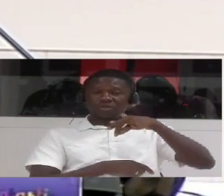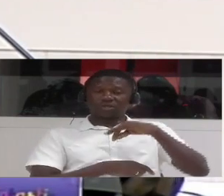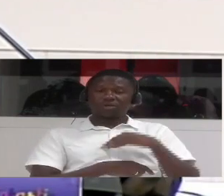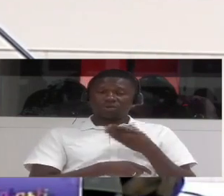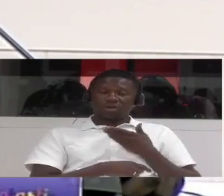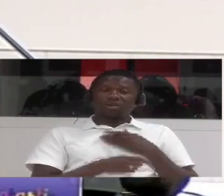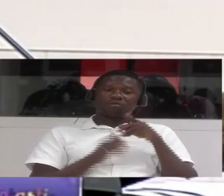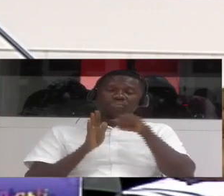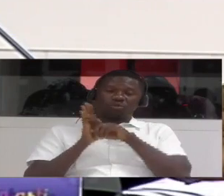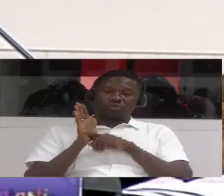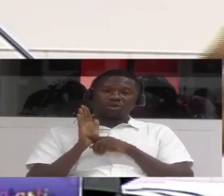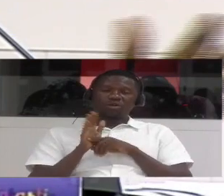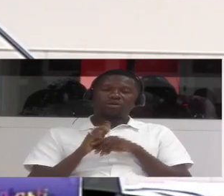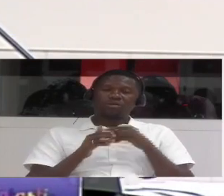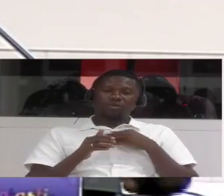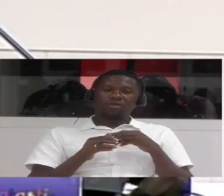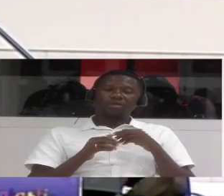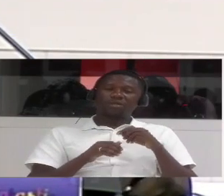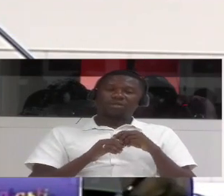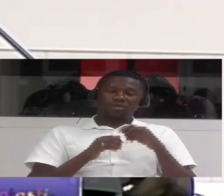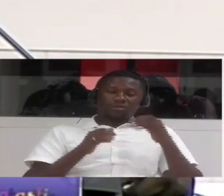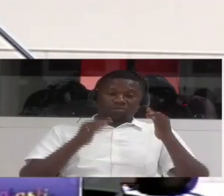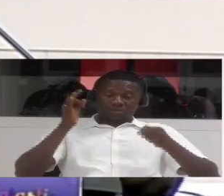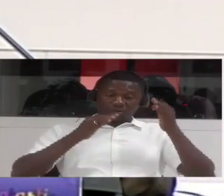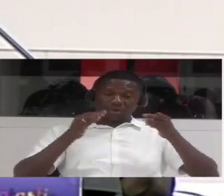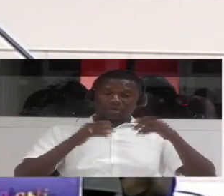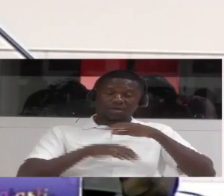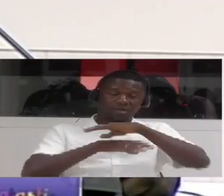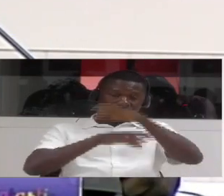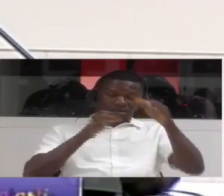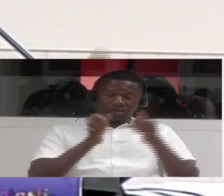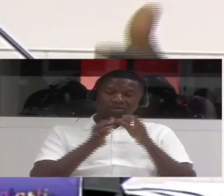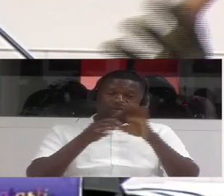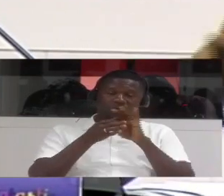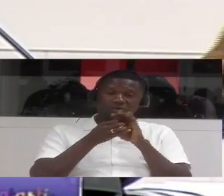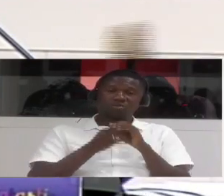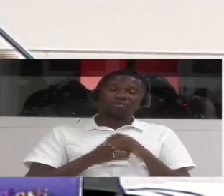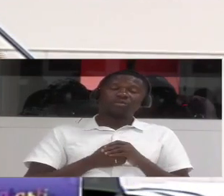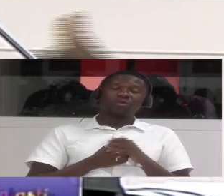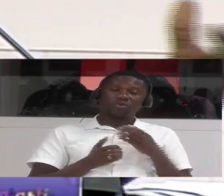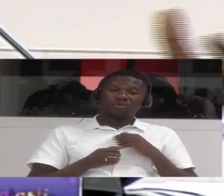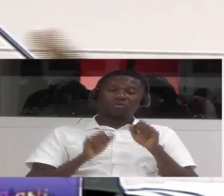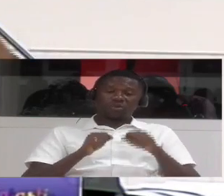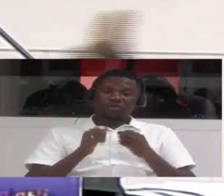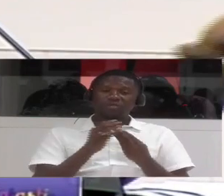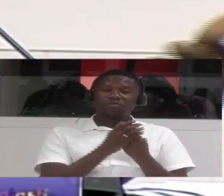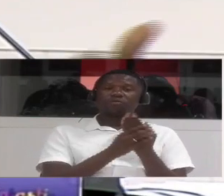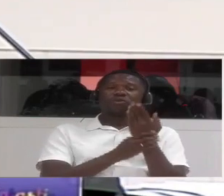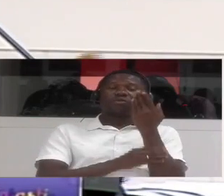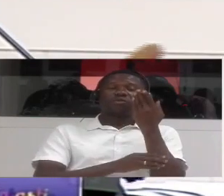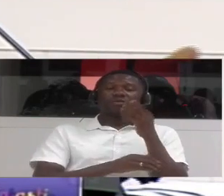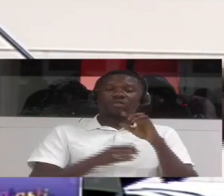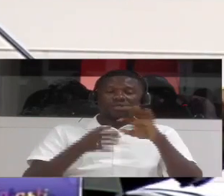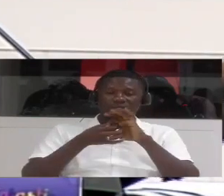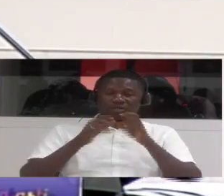with the Bar Association and the judiciary, so that we could kind of improve the relationship